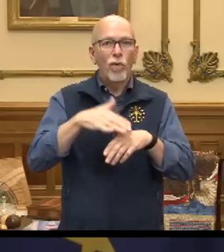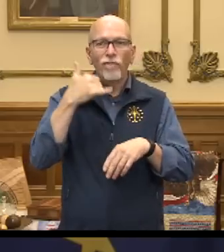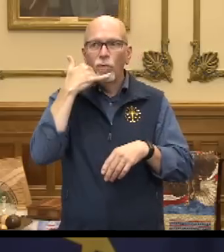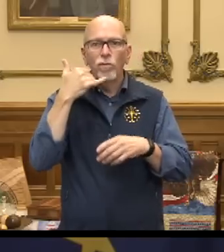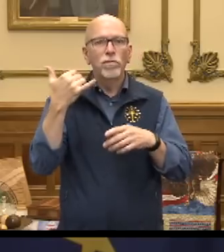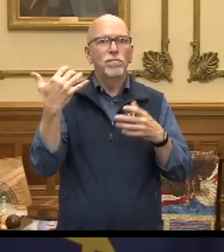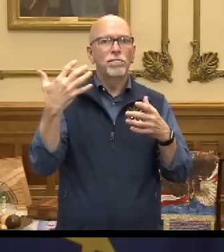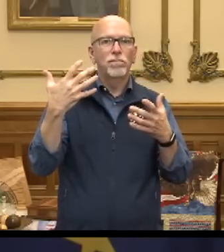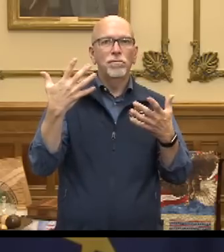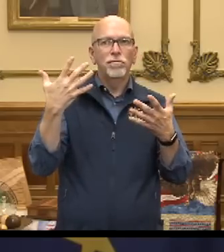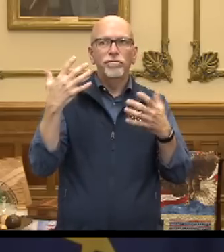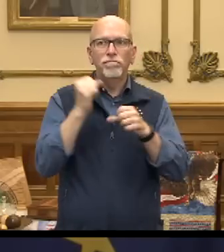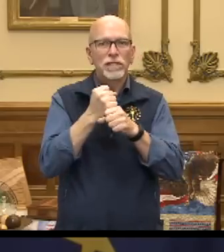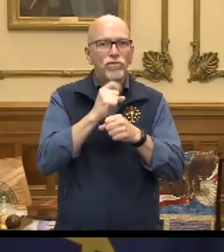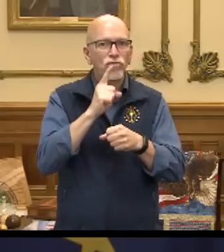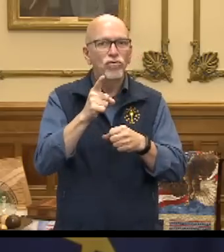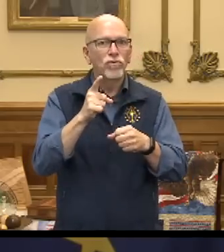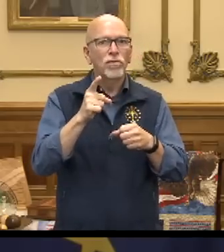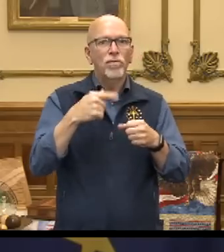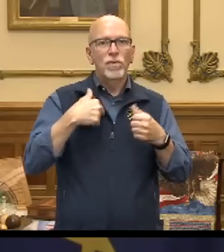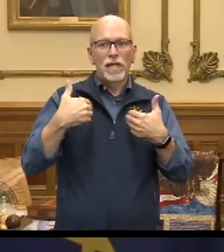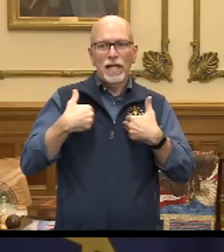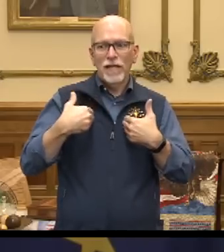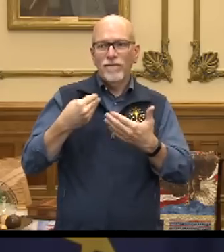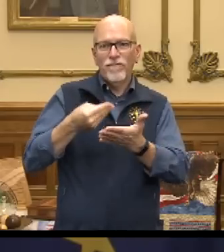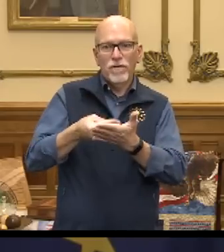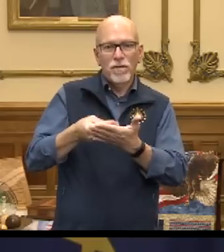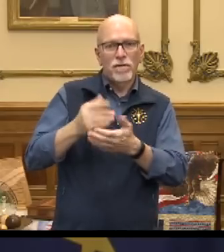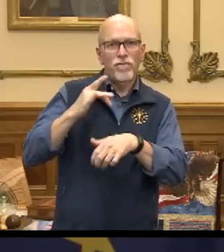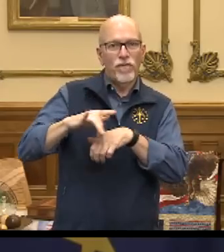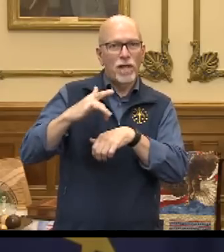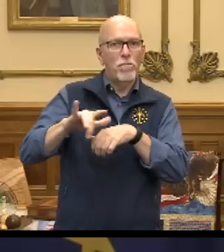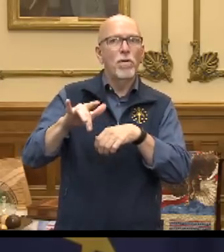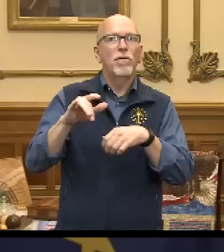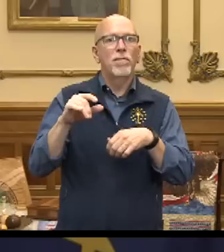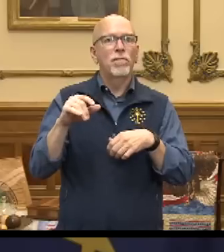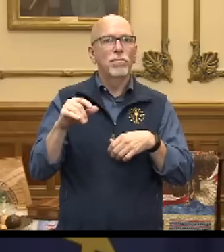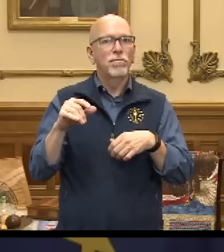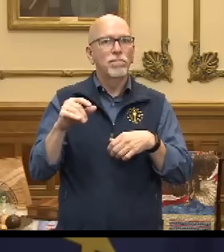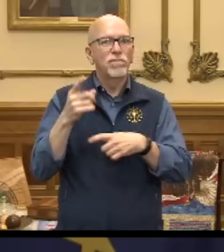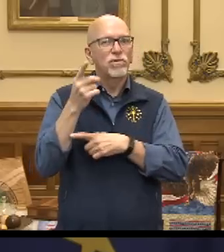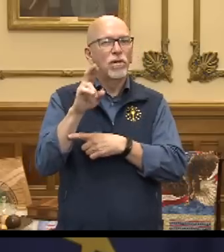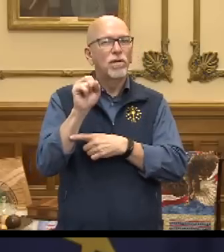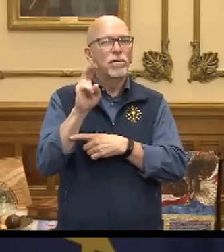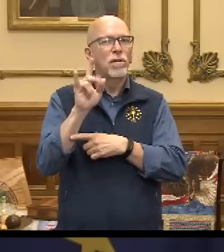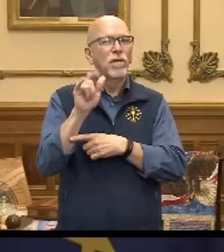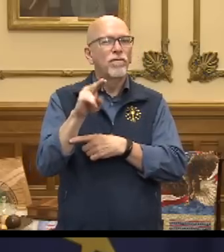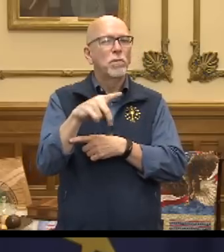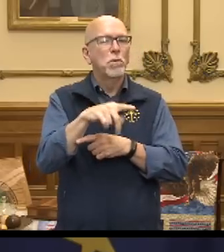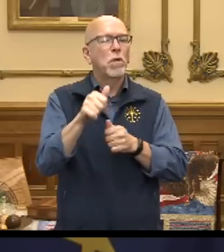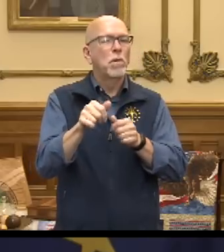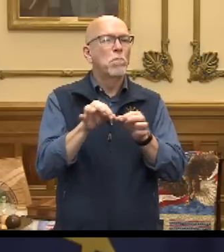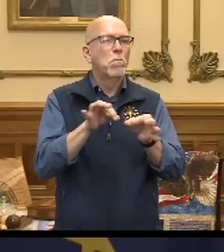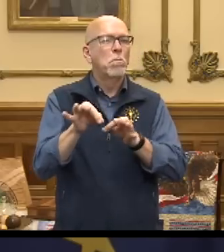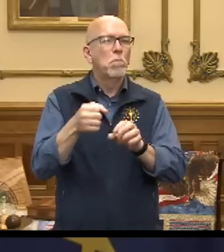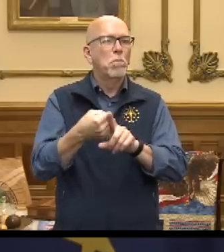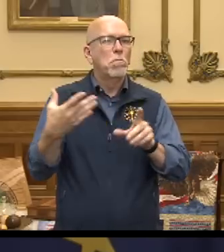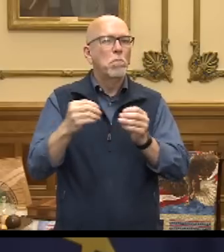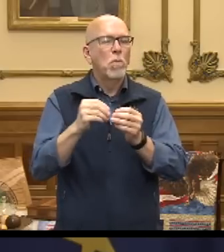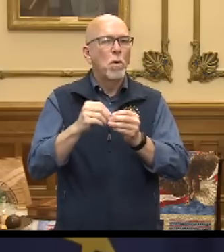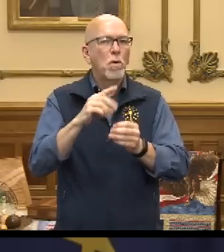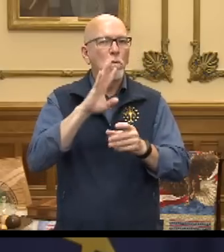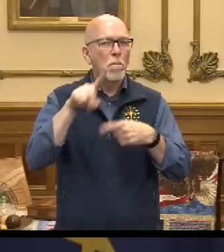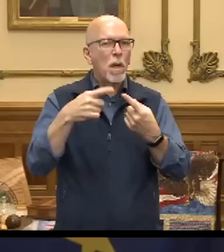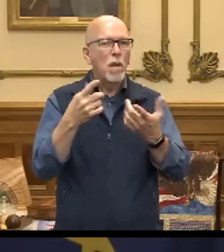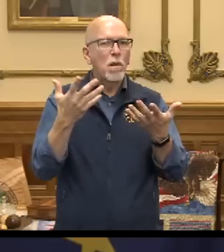and making sure that we have the funding available. And Dr. Sullivan, maybe you can kind of get into the weeds on